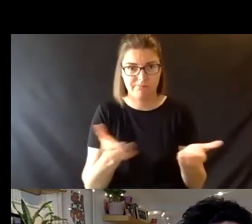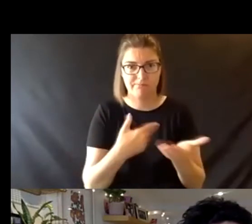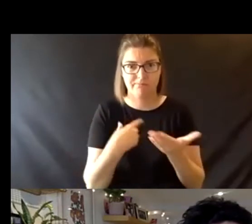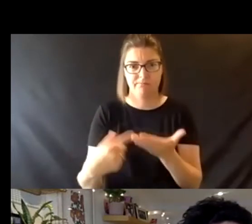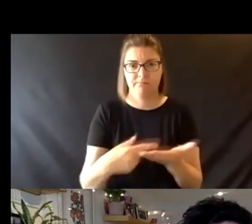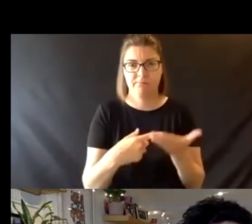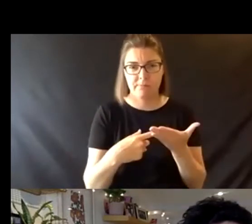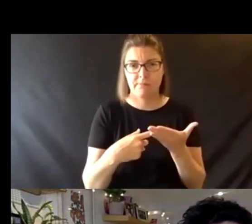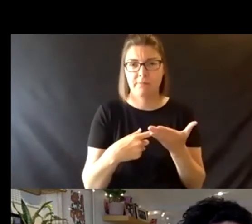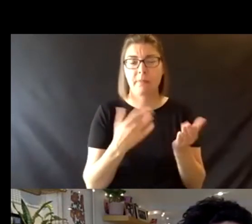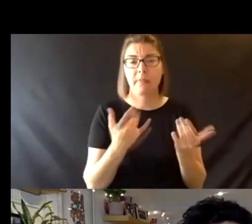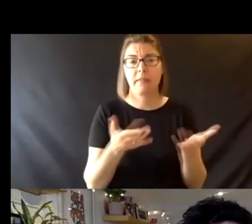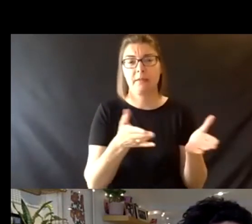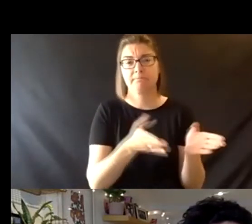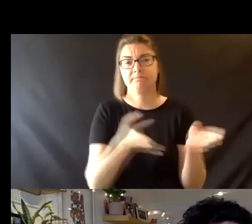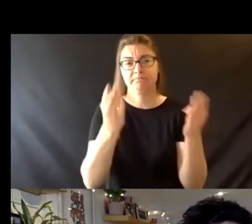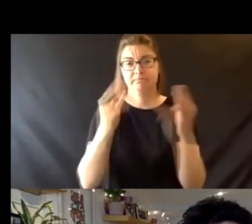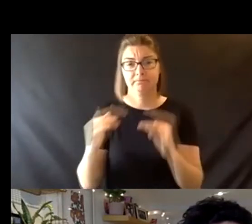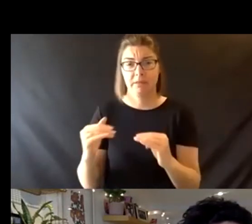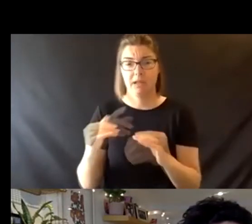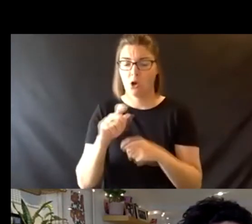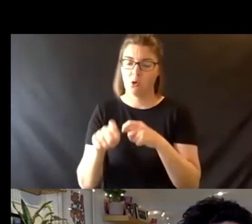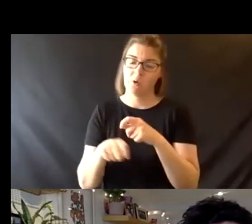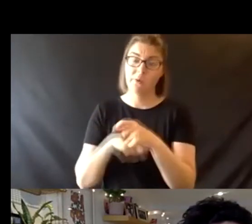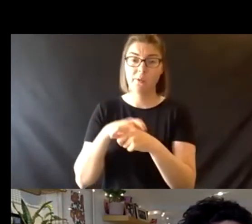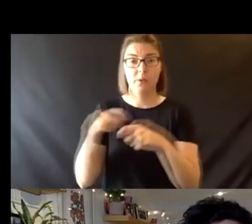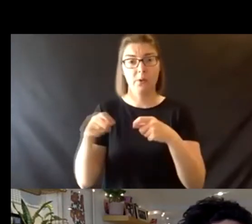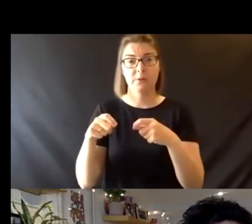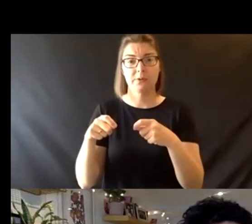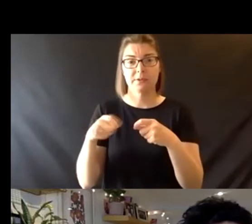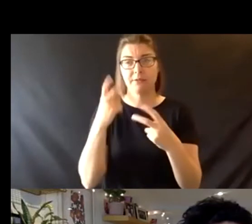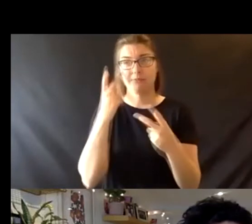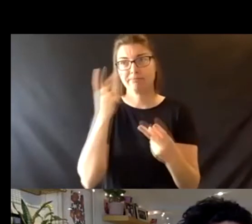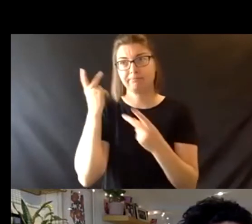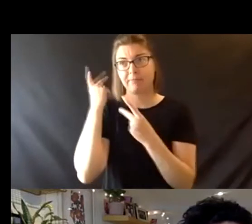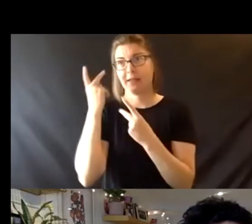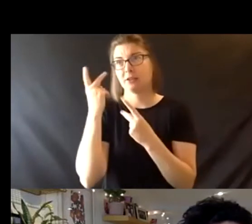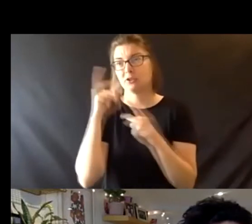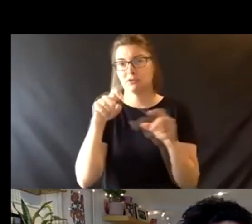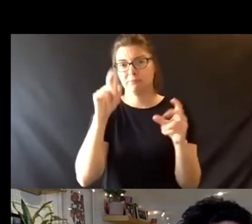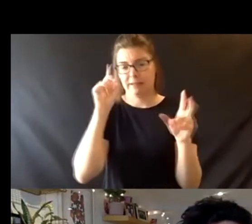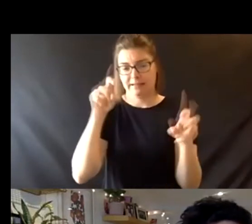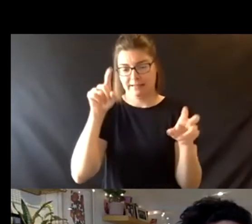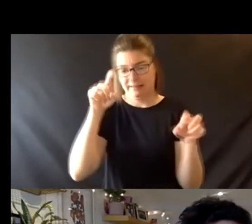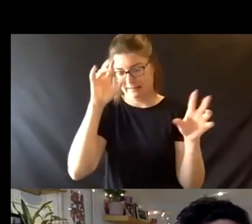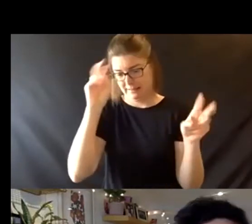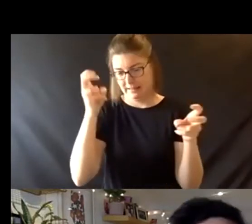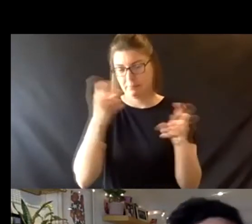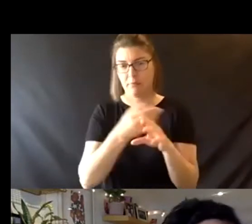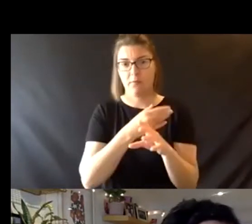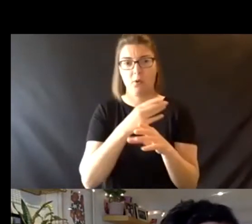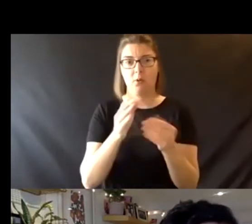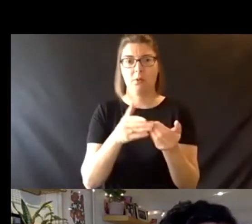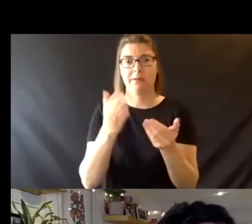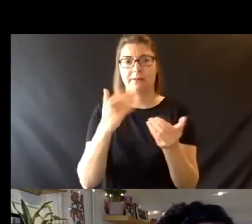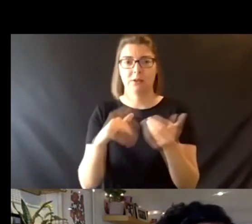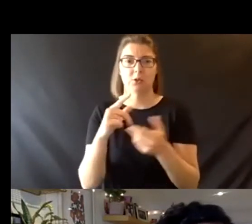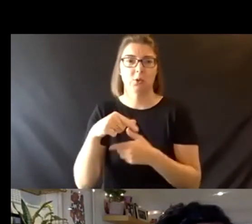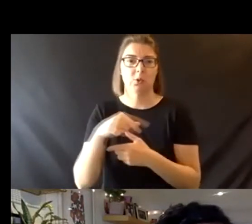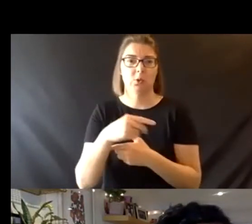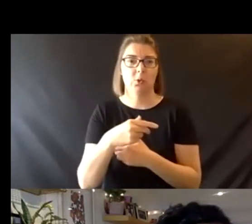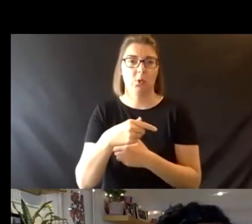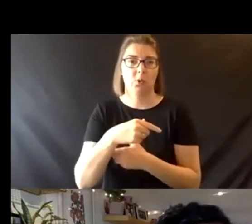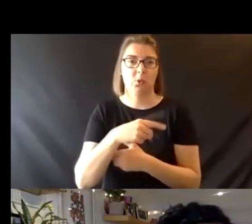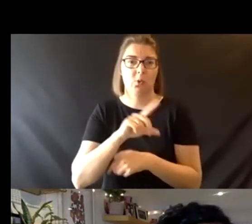So we are going to move into kind of our closing round of reflections on this theme before we move on to Q&A and a few